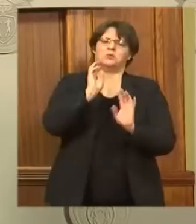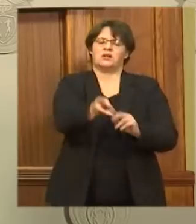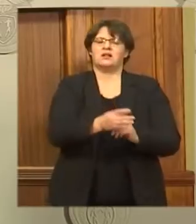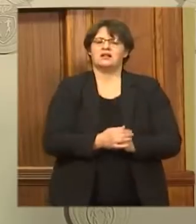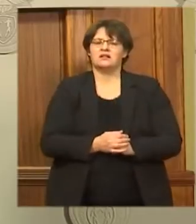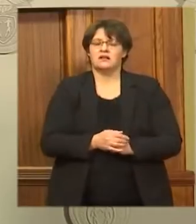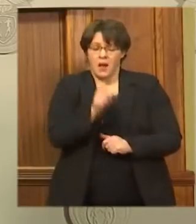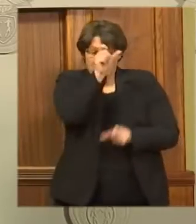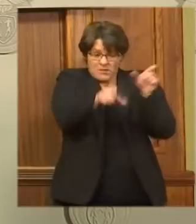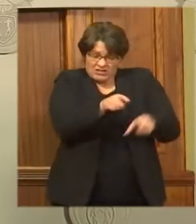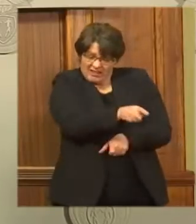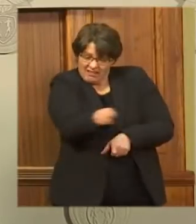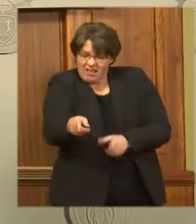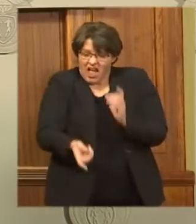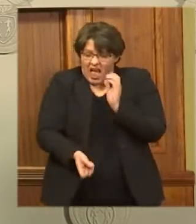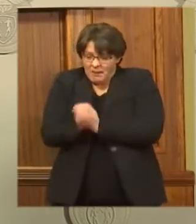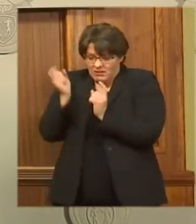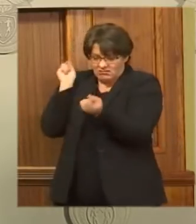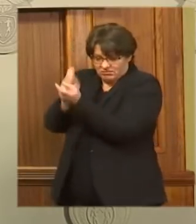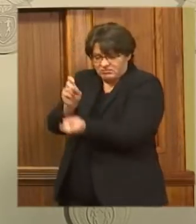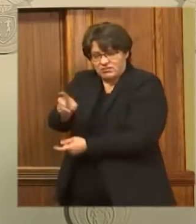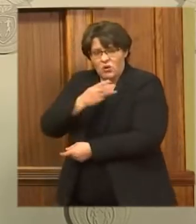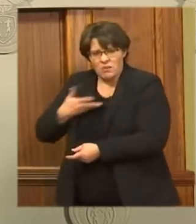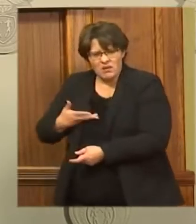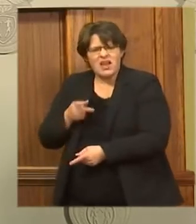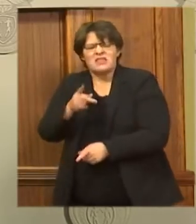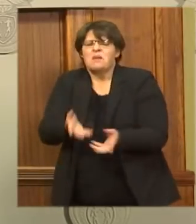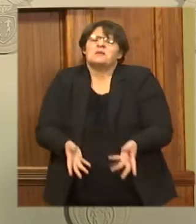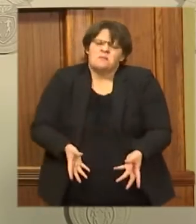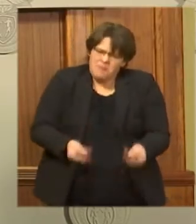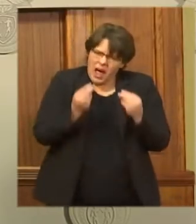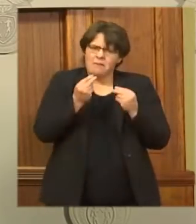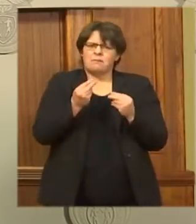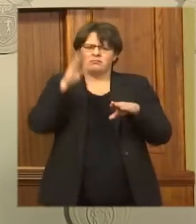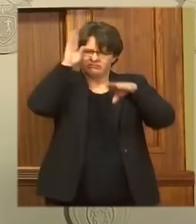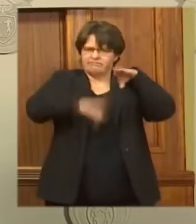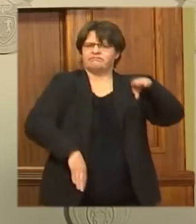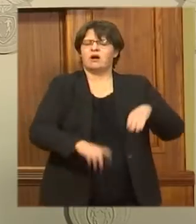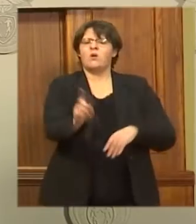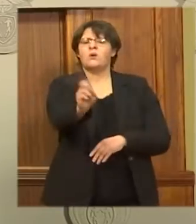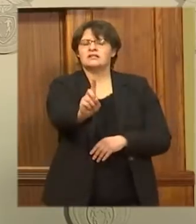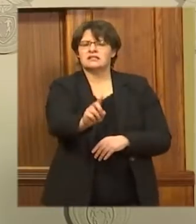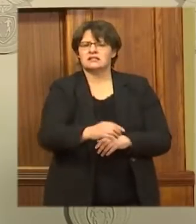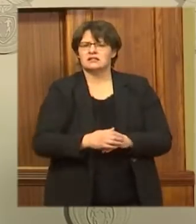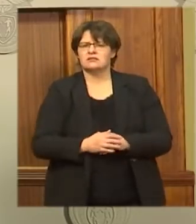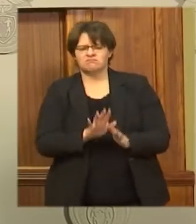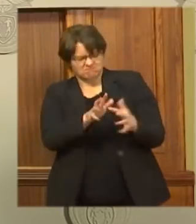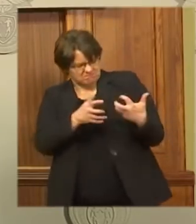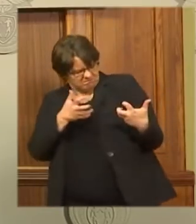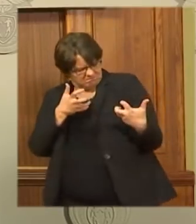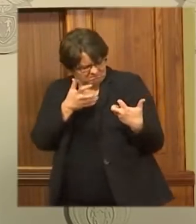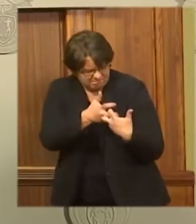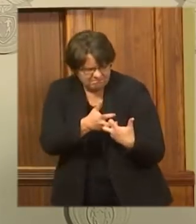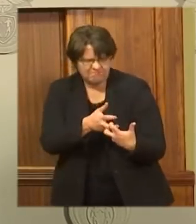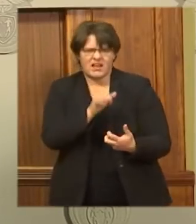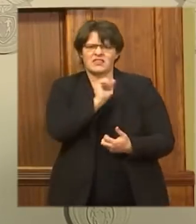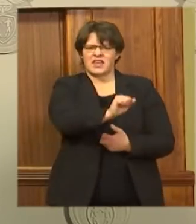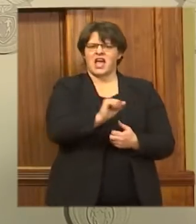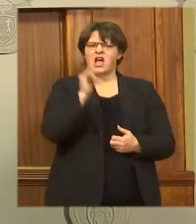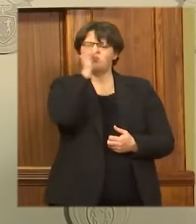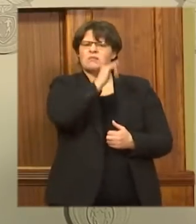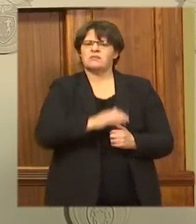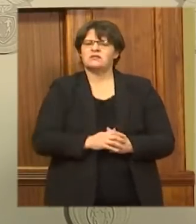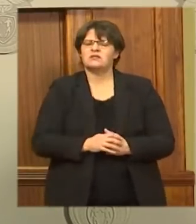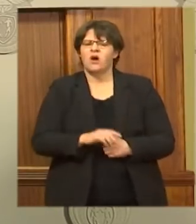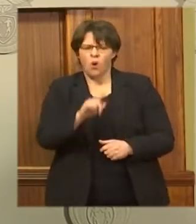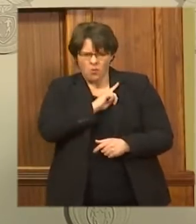violence against women and children must receive sentences that are fit for